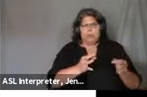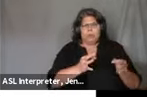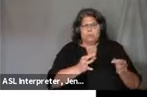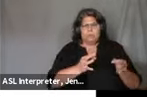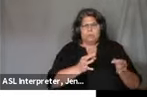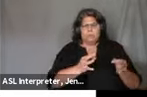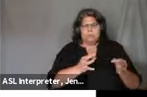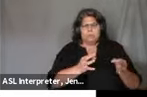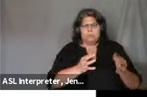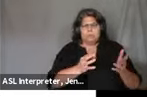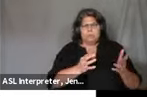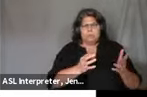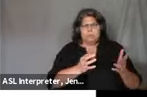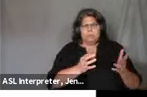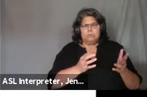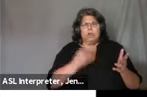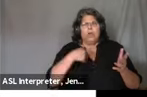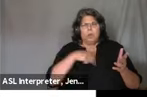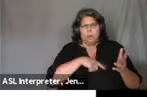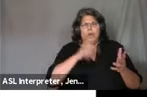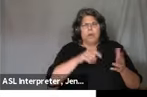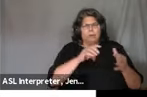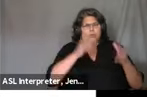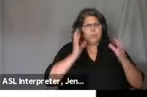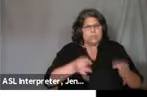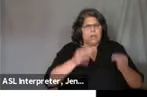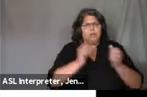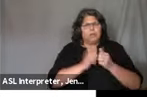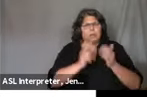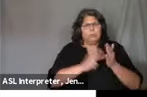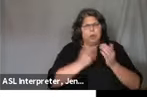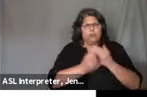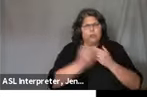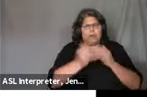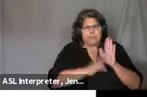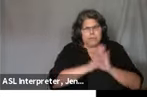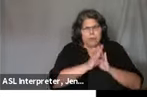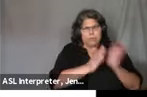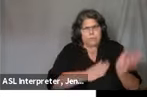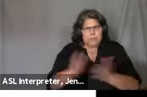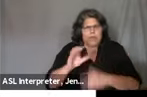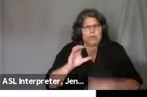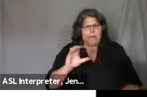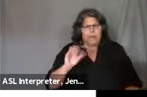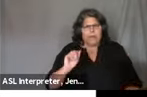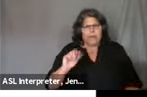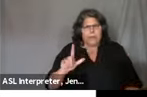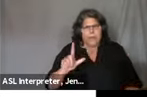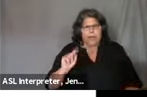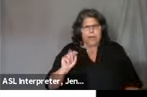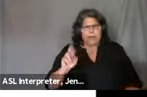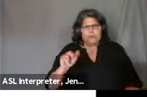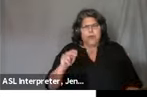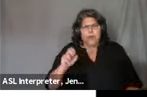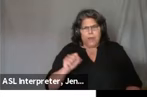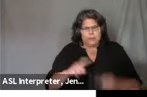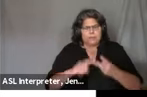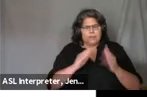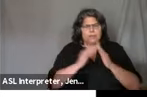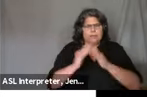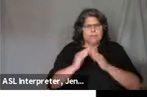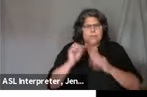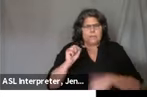coordination with the project development team at Caltrans, the City of Santa Rosa, and